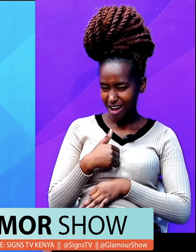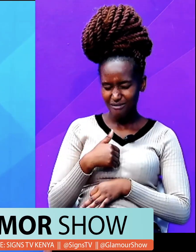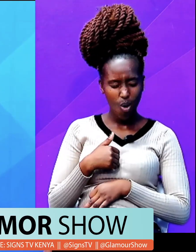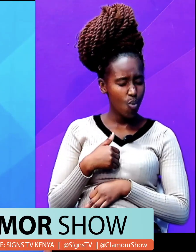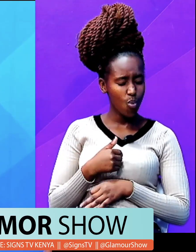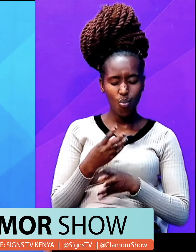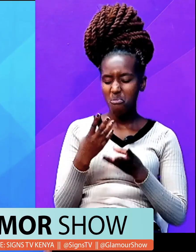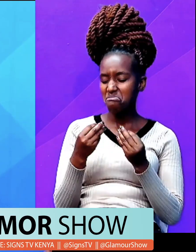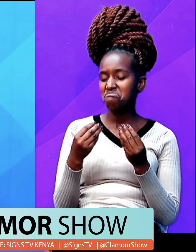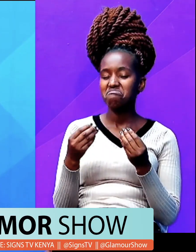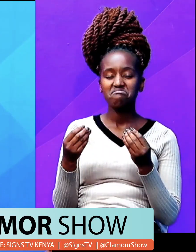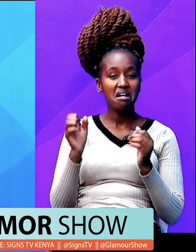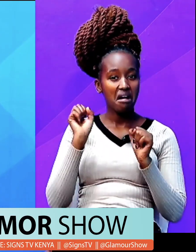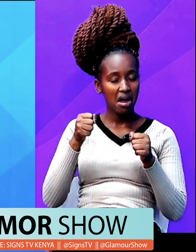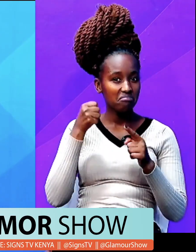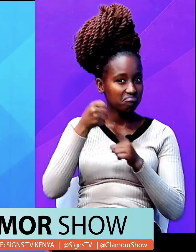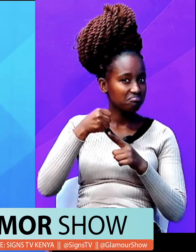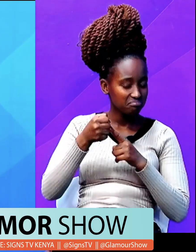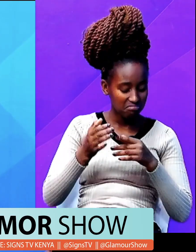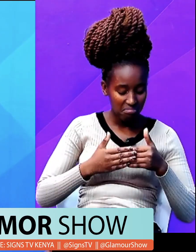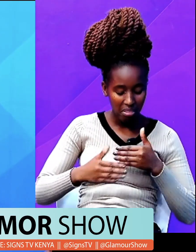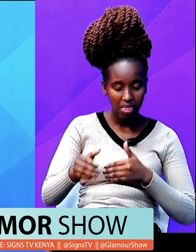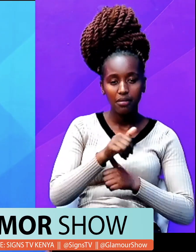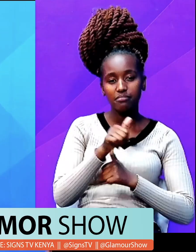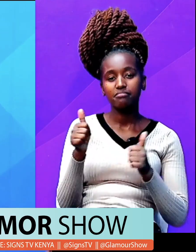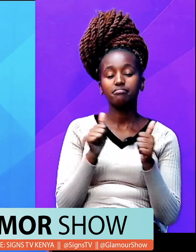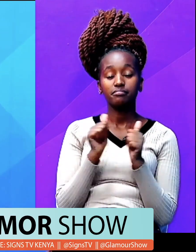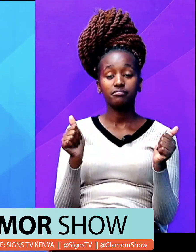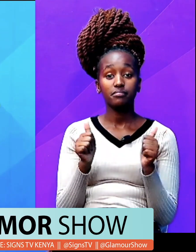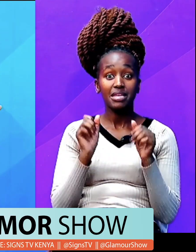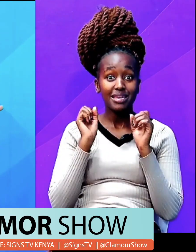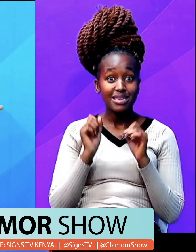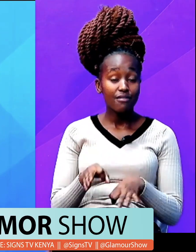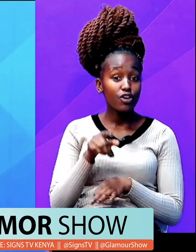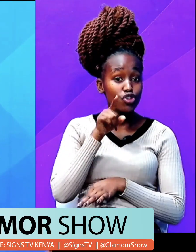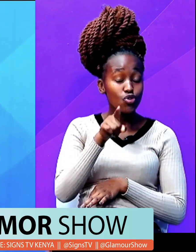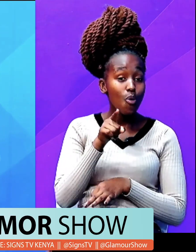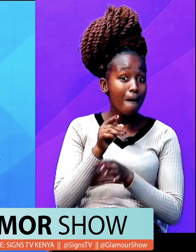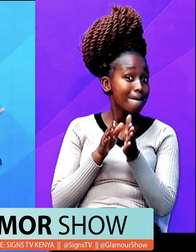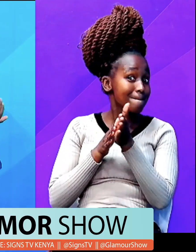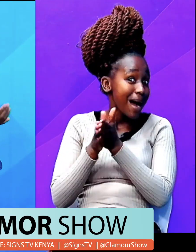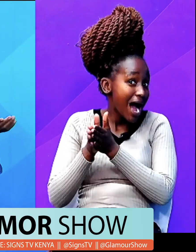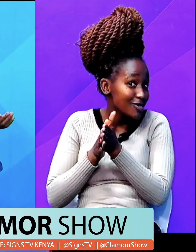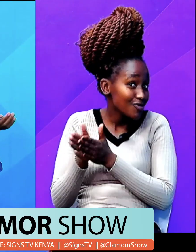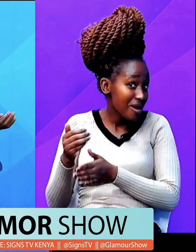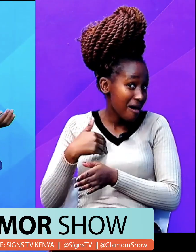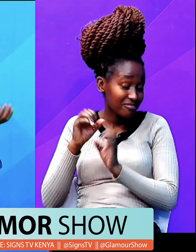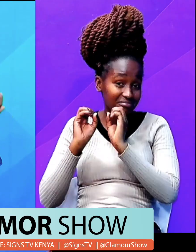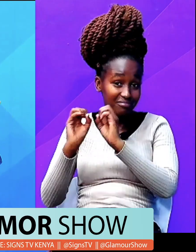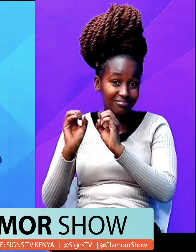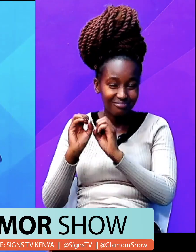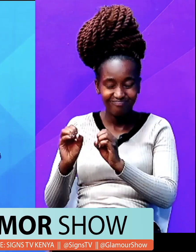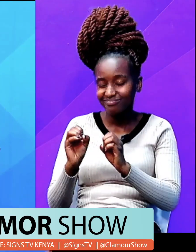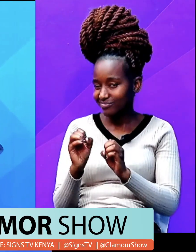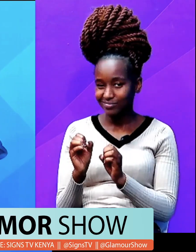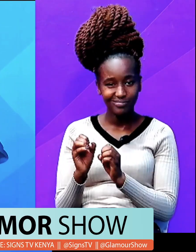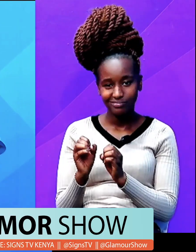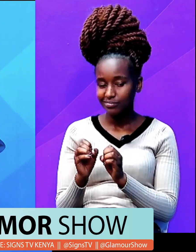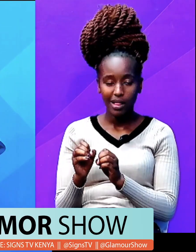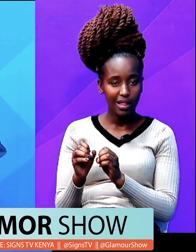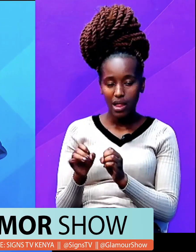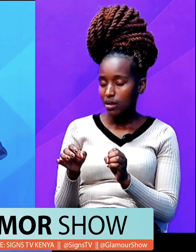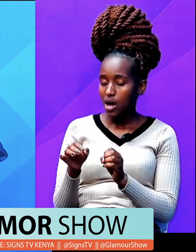If you don't have passion, then I wouldn't recommend learning makeup, because